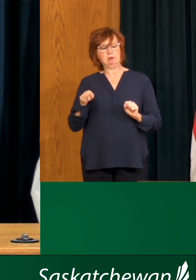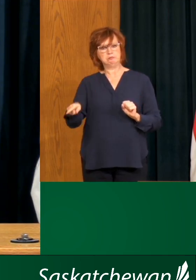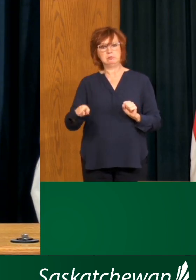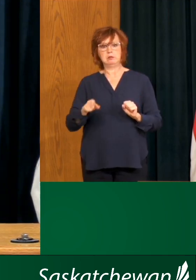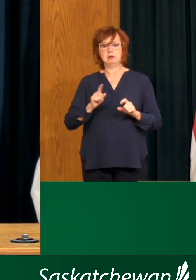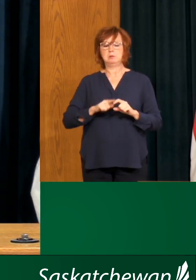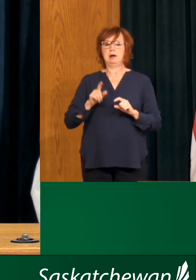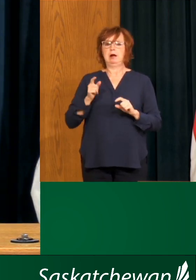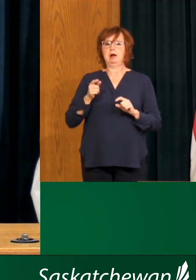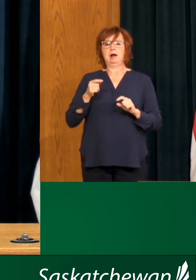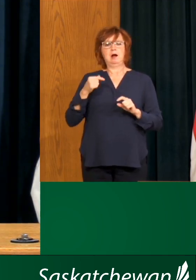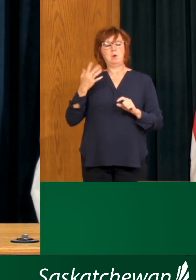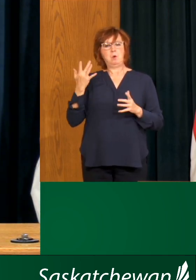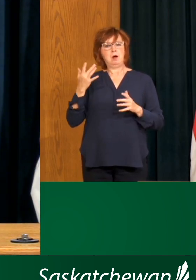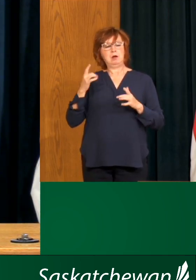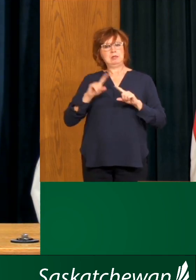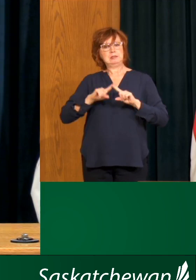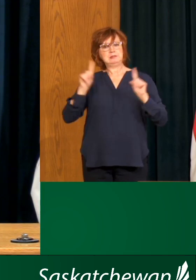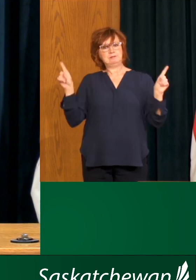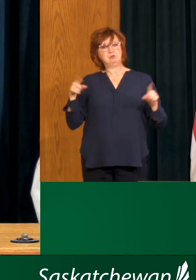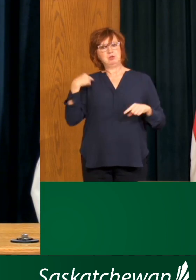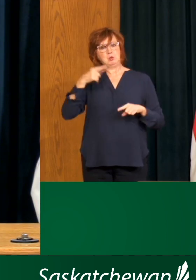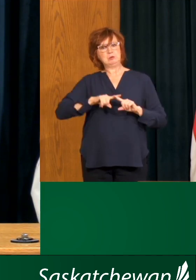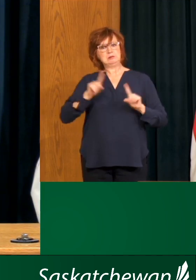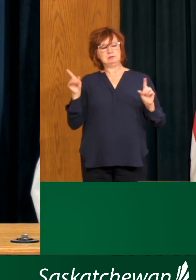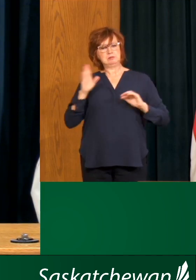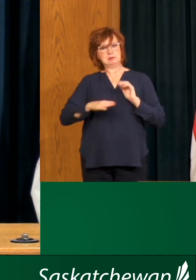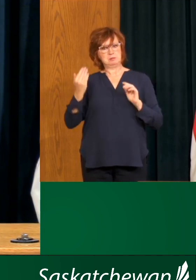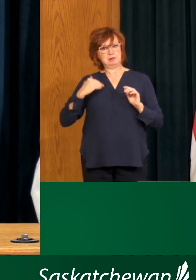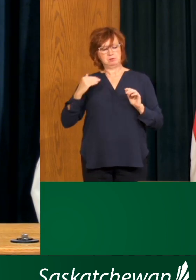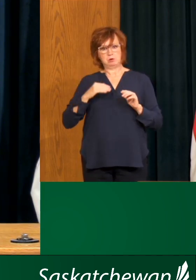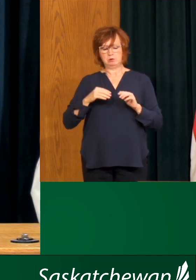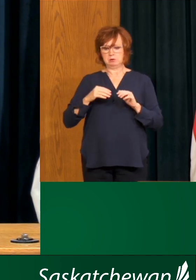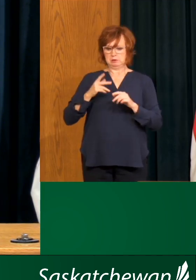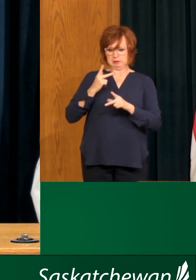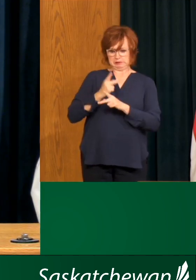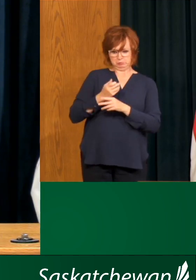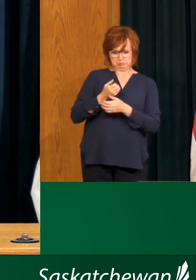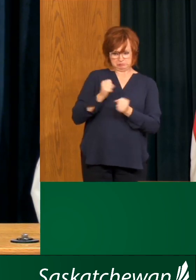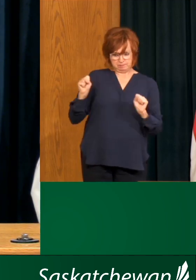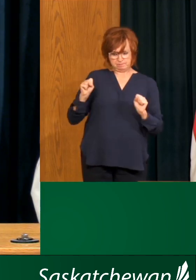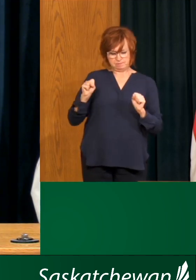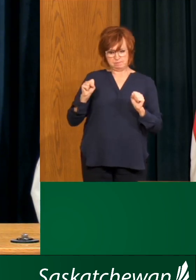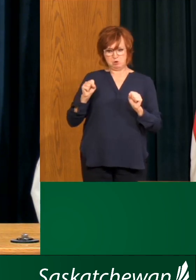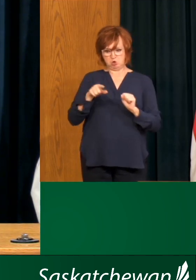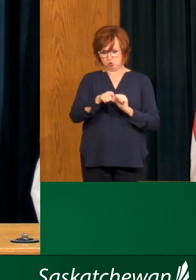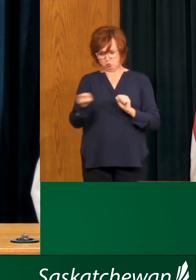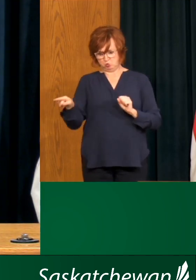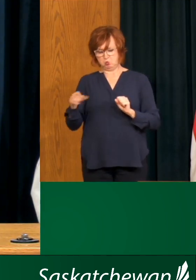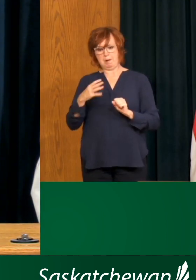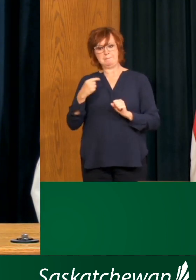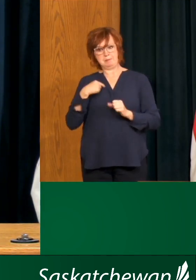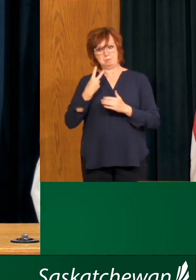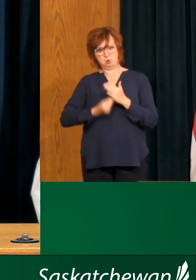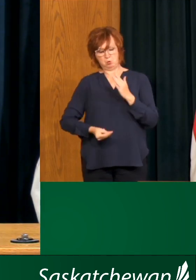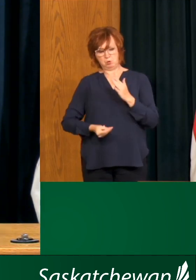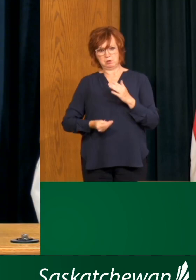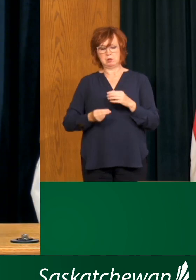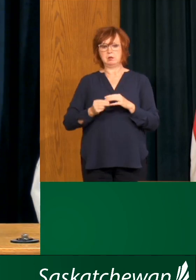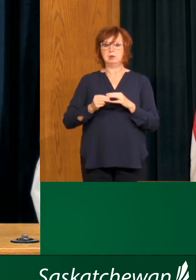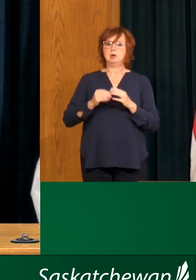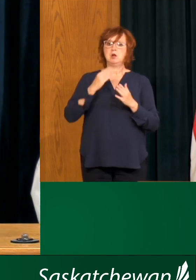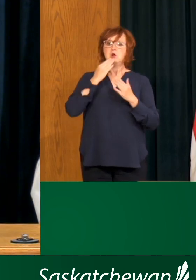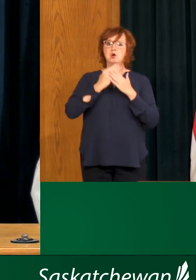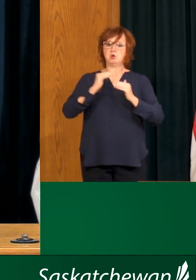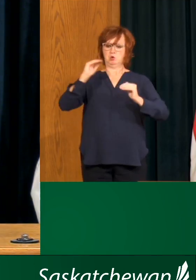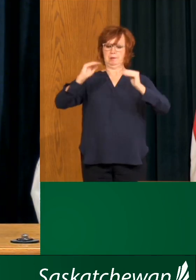than we did before to keep ourselves as well as to keep others safe. We have to find the right balance here. And so what is that balance? And